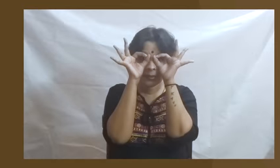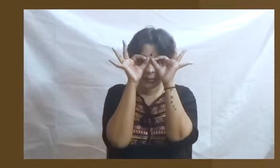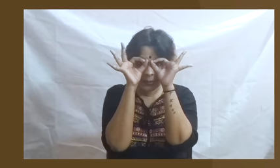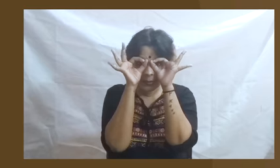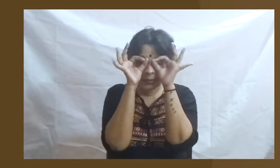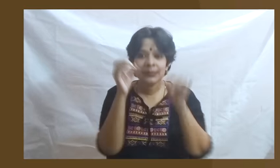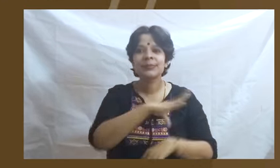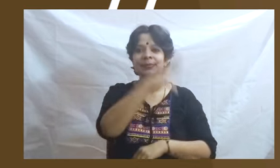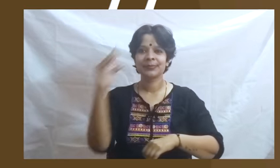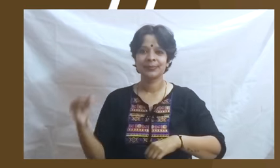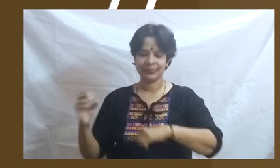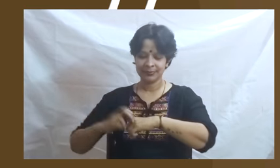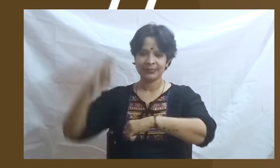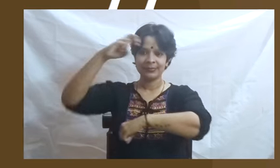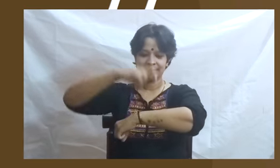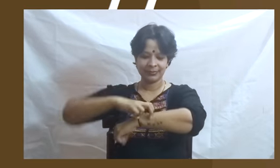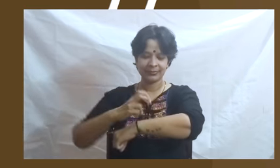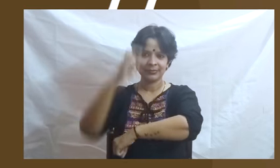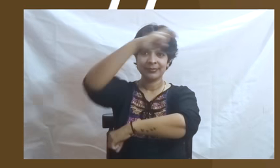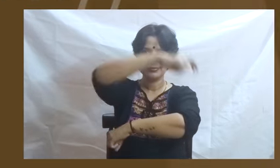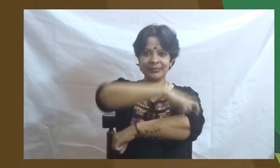The Owl and the Grasshopper